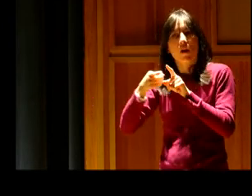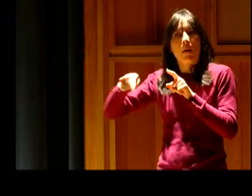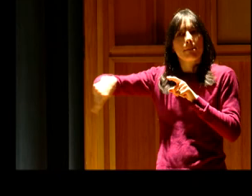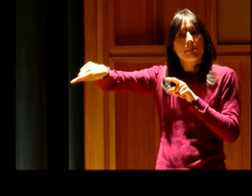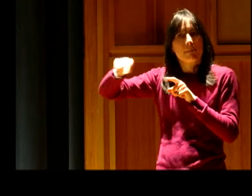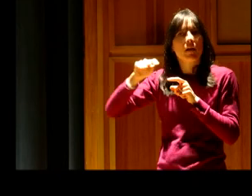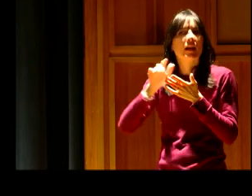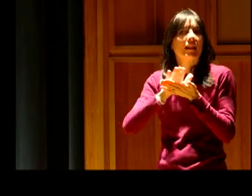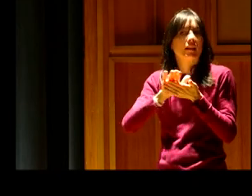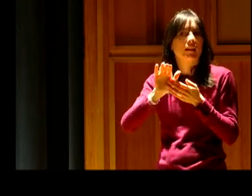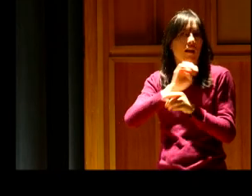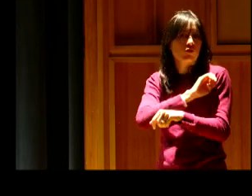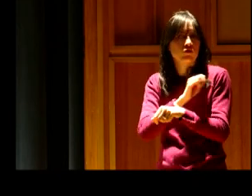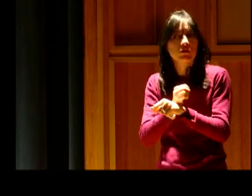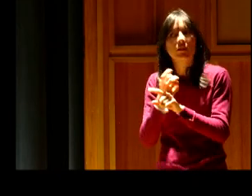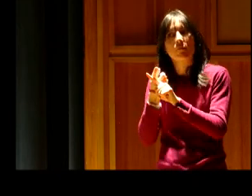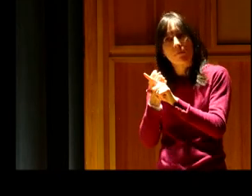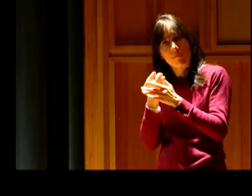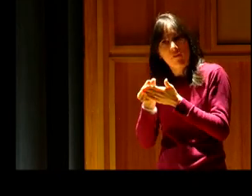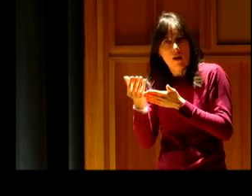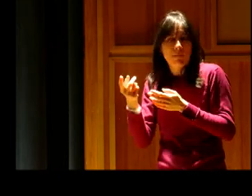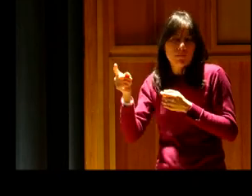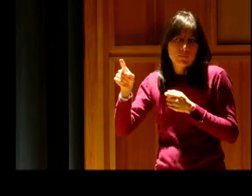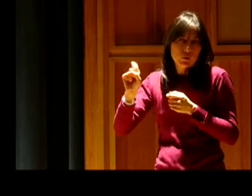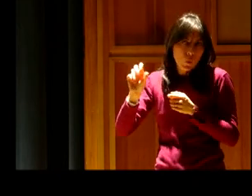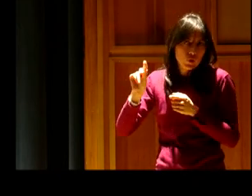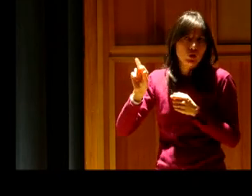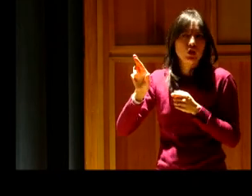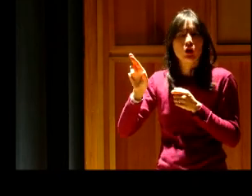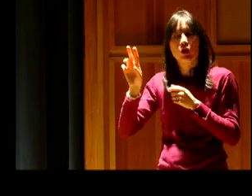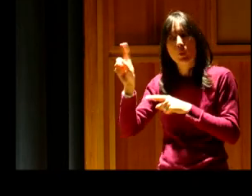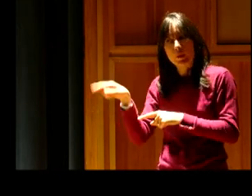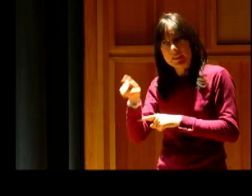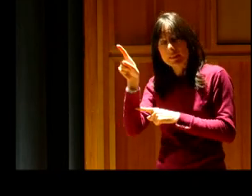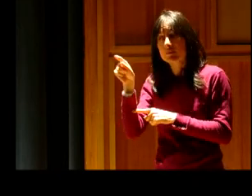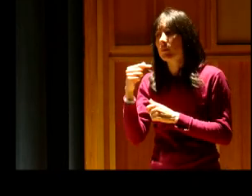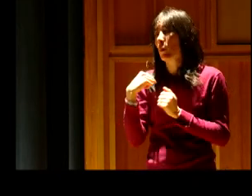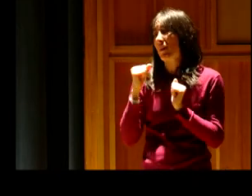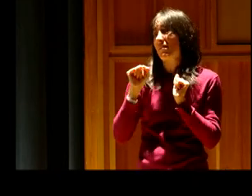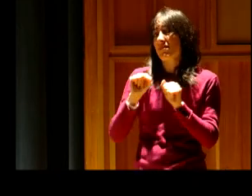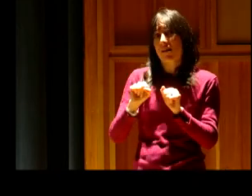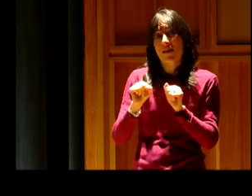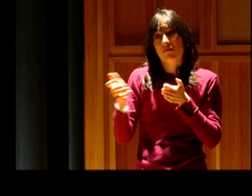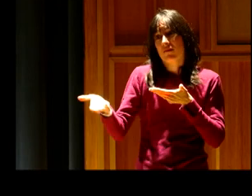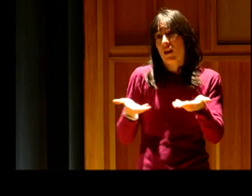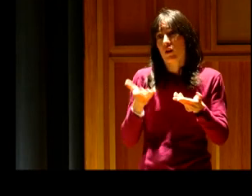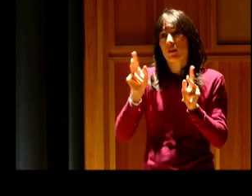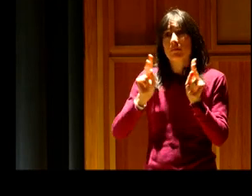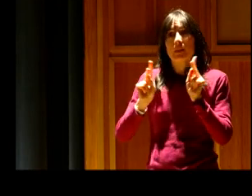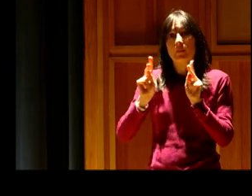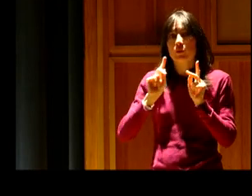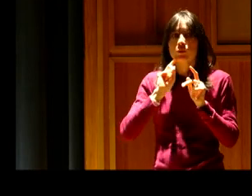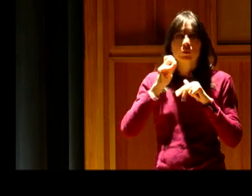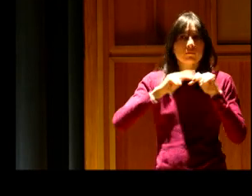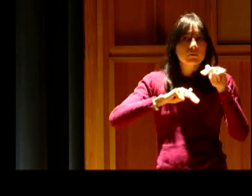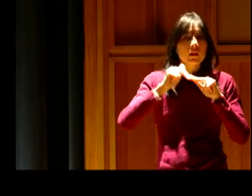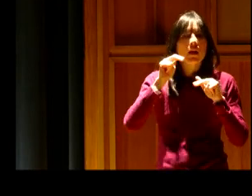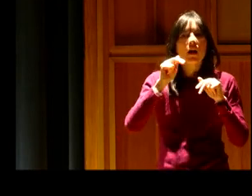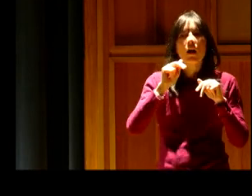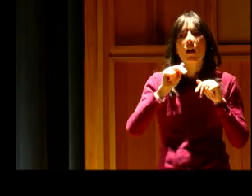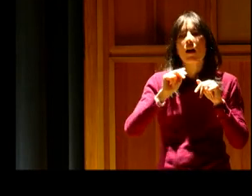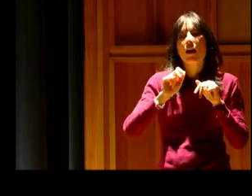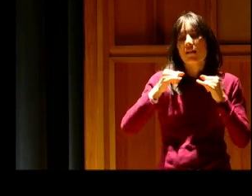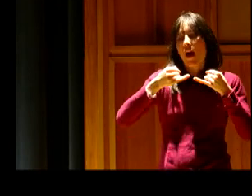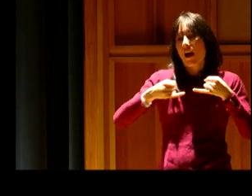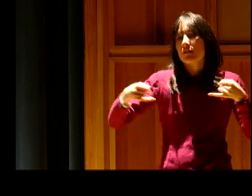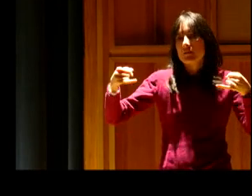build out a whole national infrastructure and put millions of people to work building transmission lines to connect wind